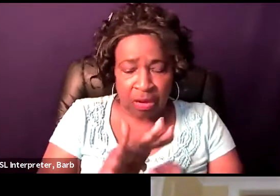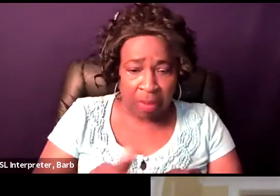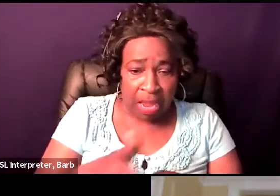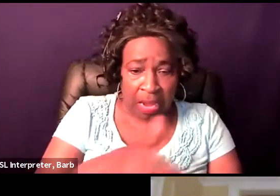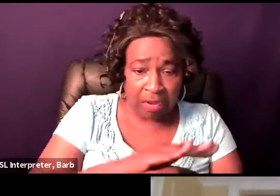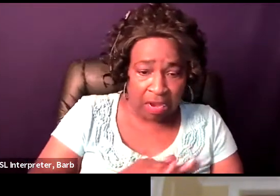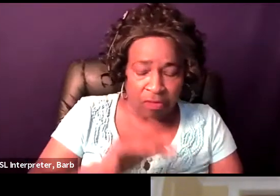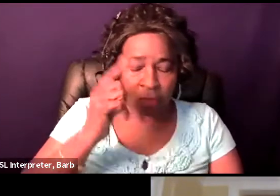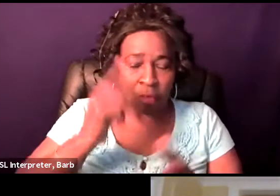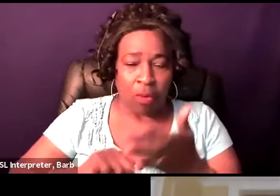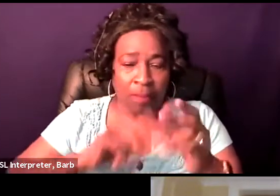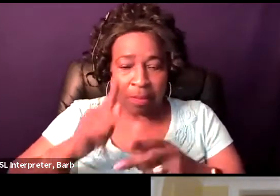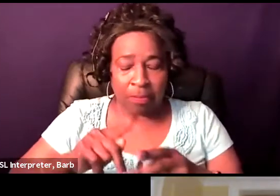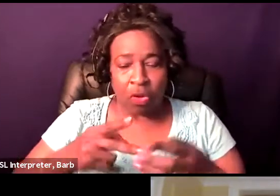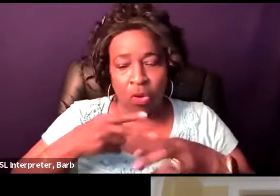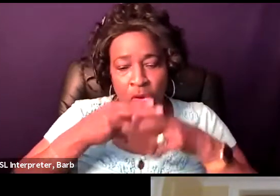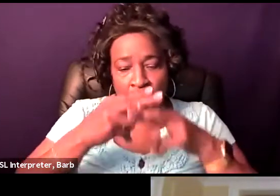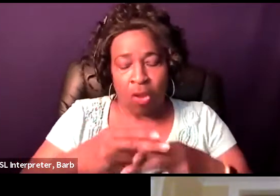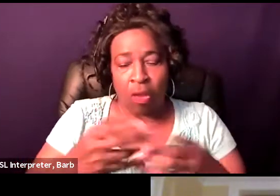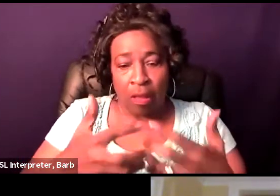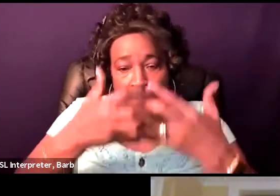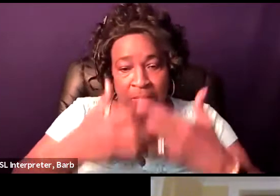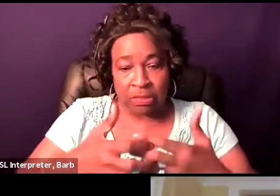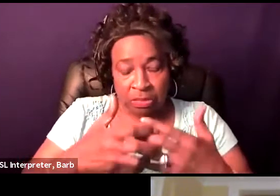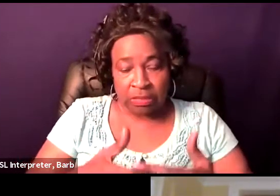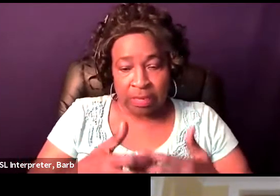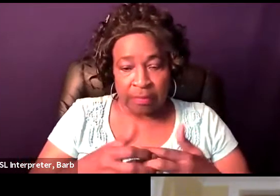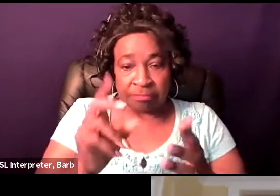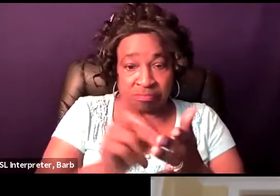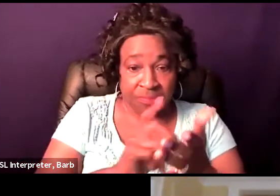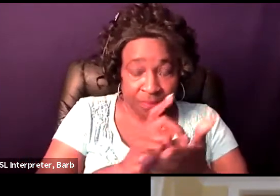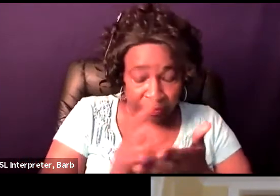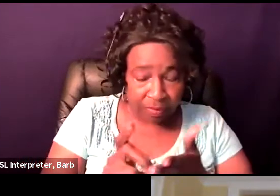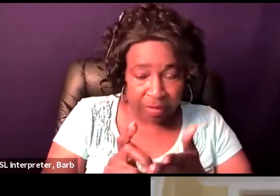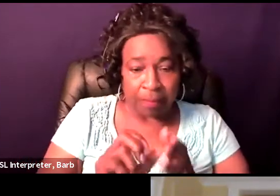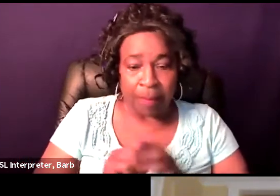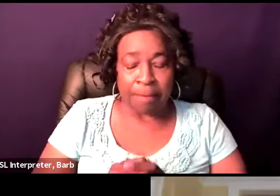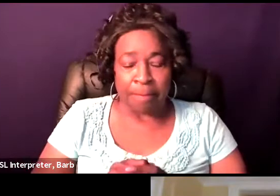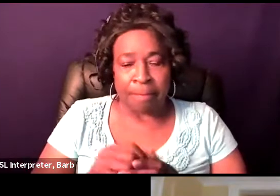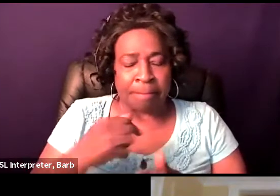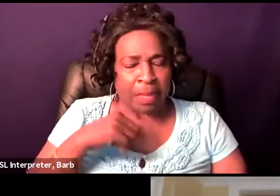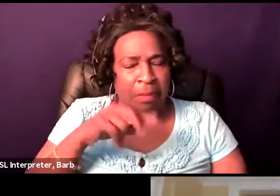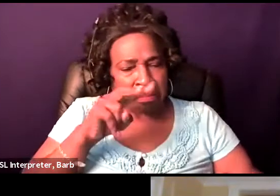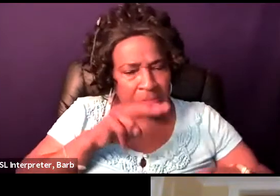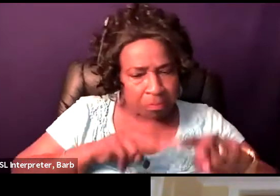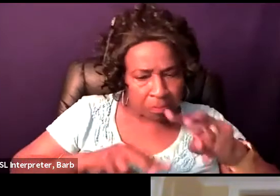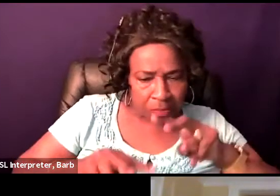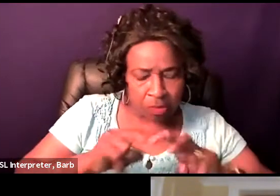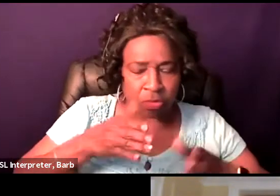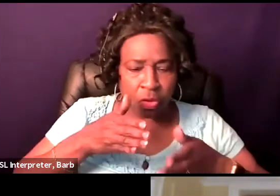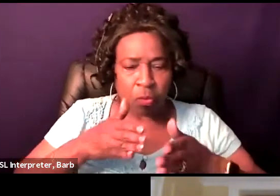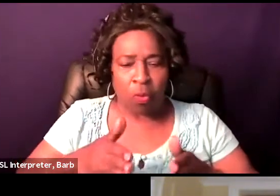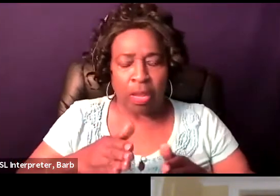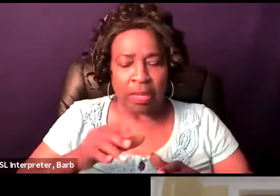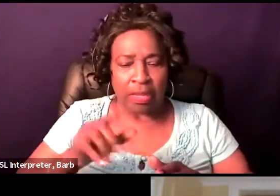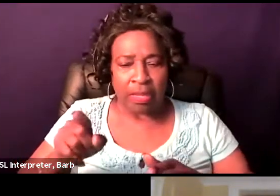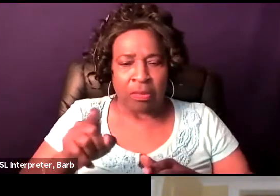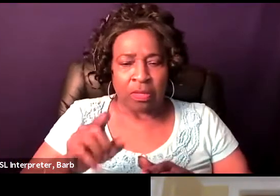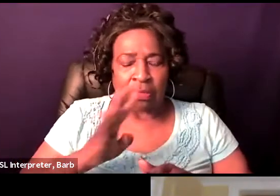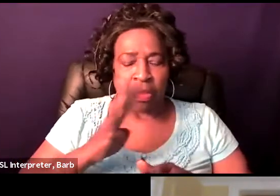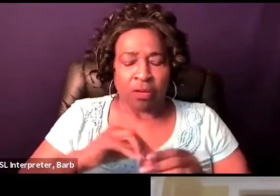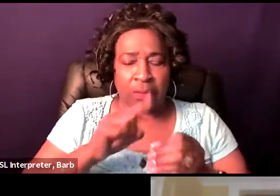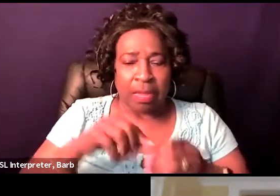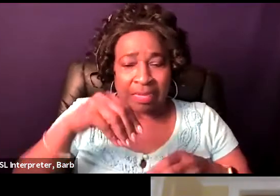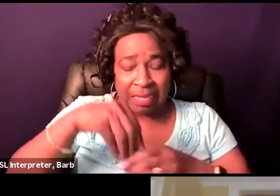people call machine learning, machine bias, algorithmic discrimination. I was looking at the way it was framed in the mainstream media and the